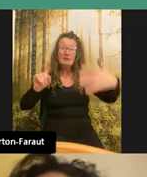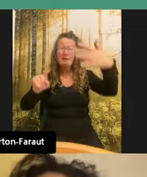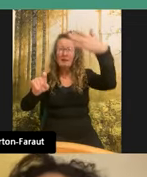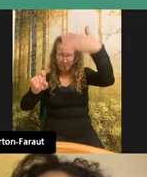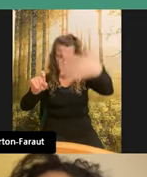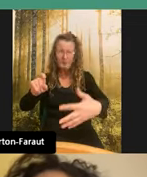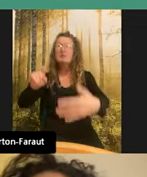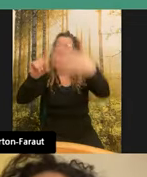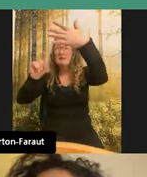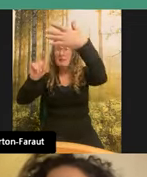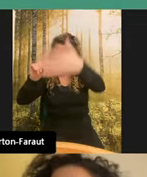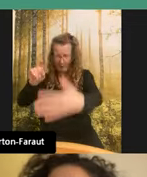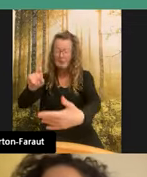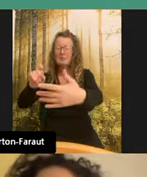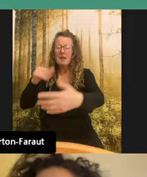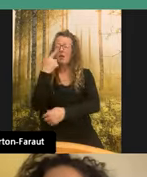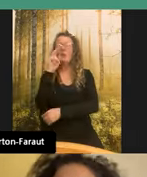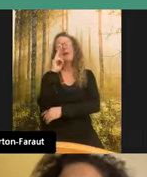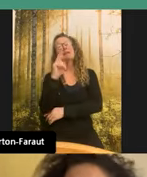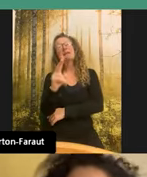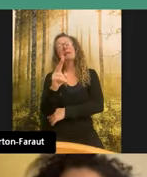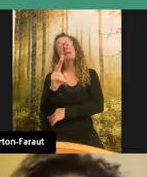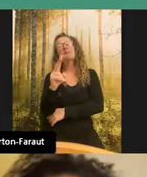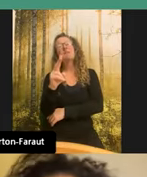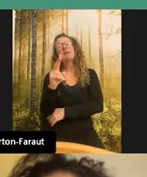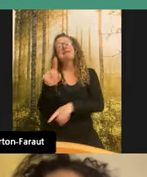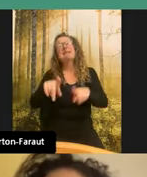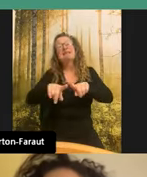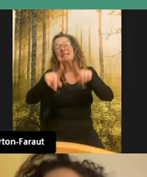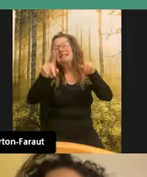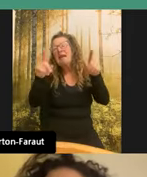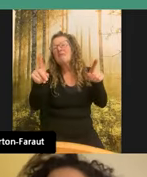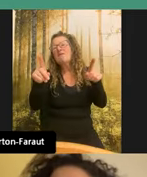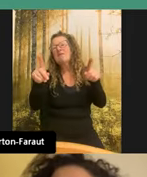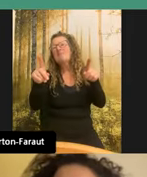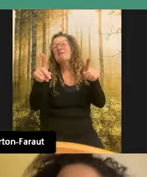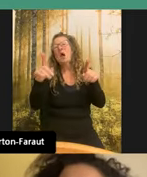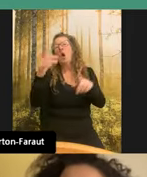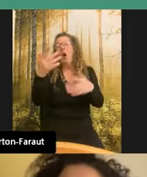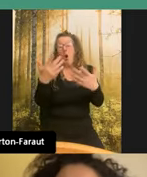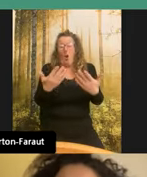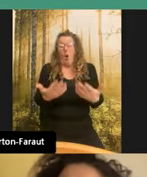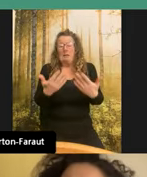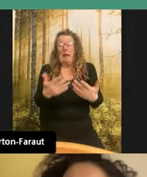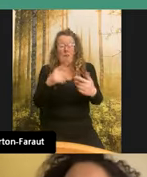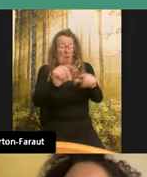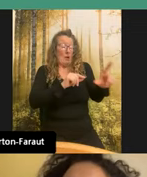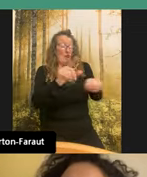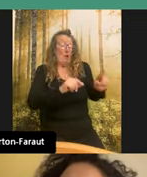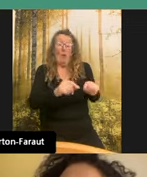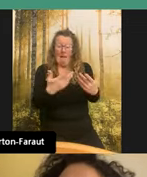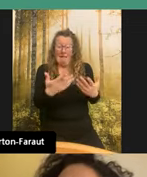the back, you see earn, learn, and return, and that's really talking about contemporary recruitment from the Caribbean